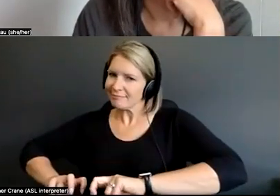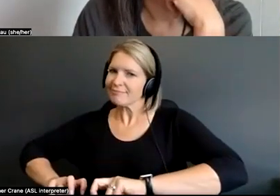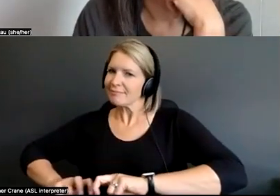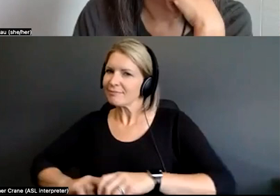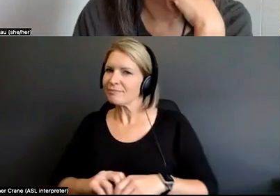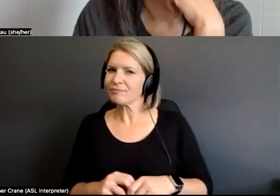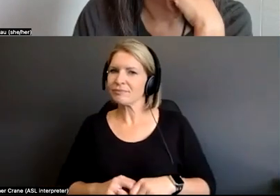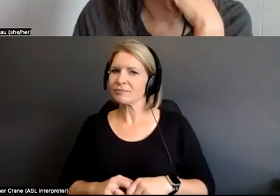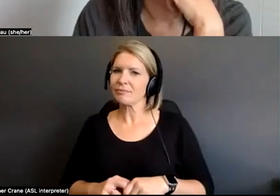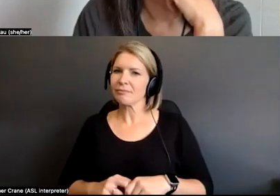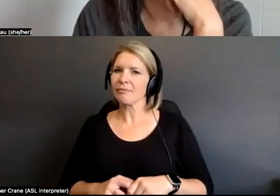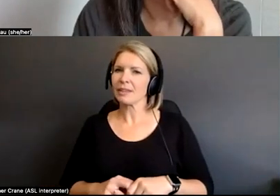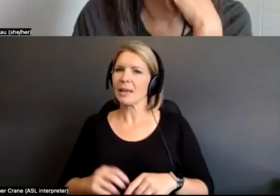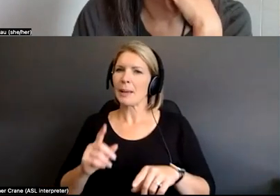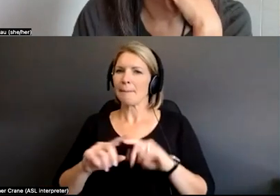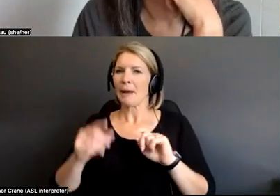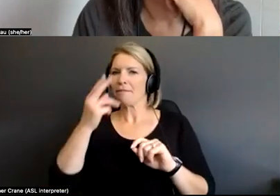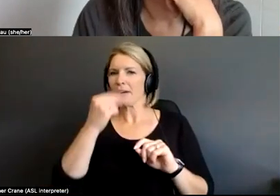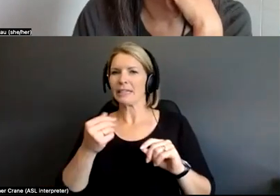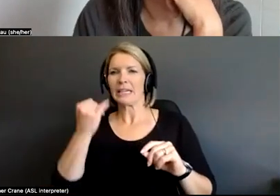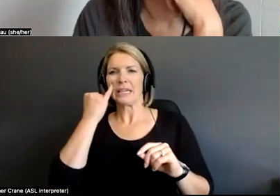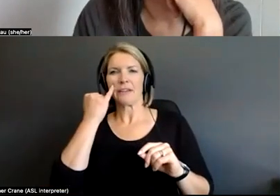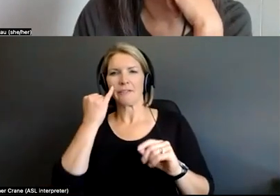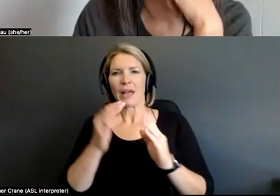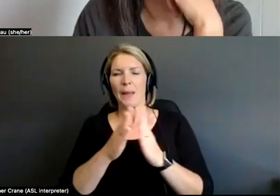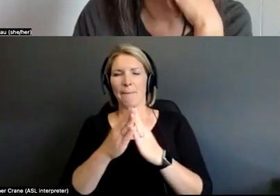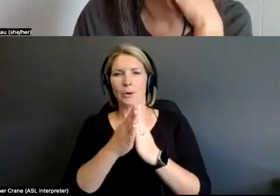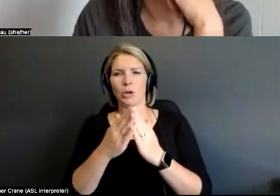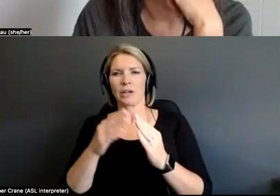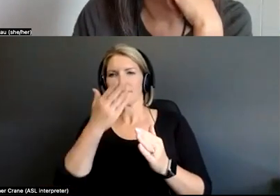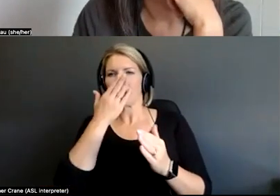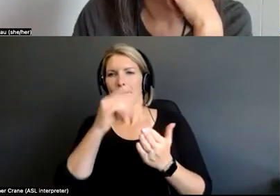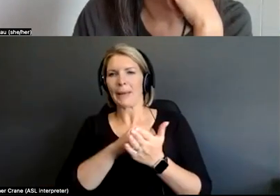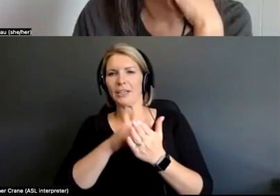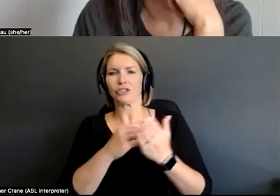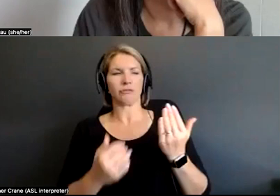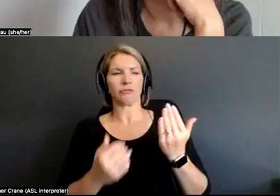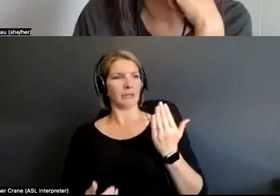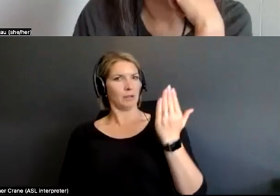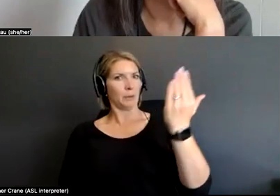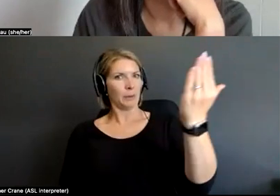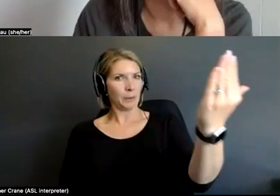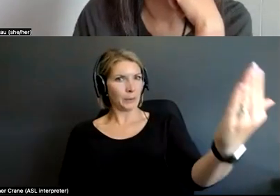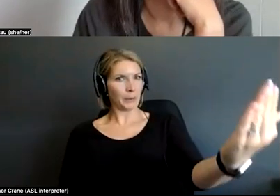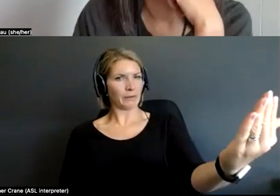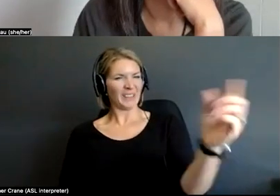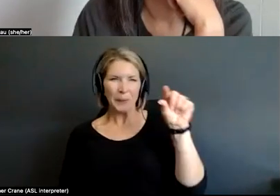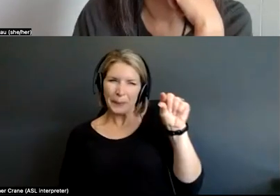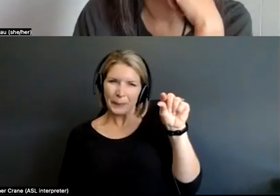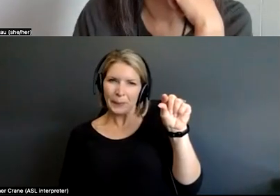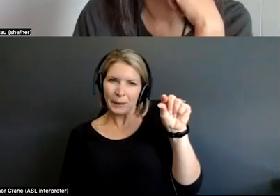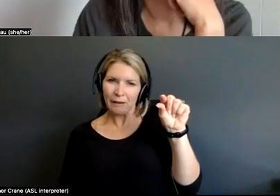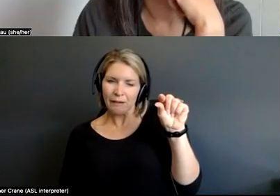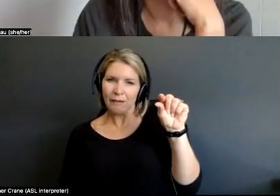arm's length, maybe you can make out a word or two, but there are elements that draw you in and want and compel you to find out, you know, a